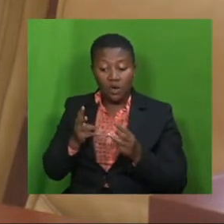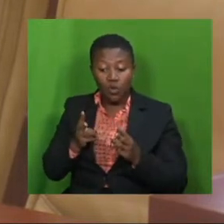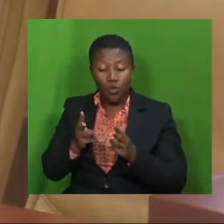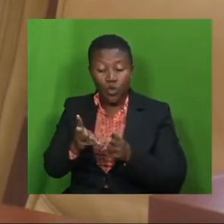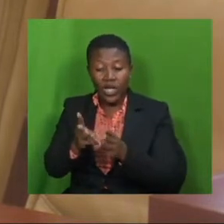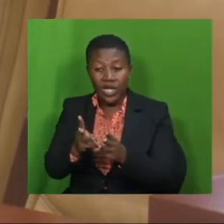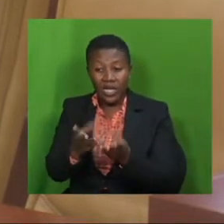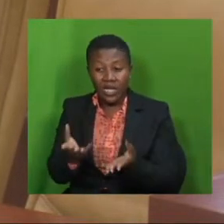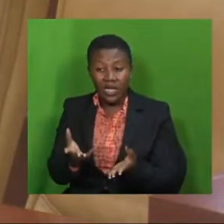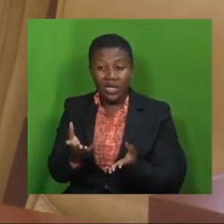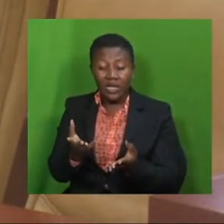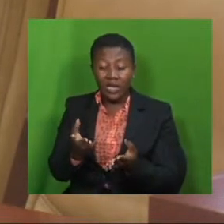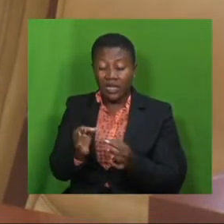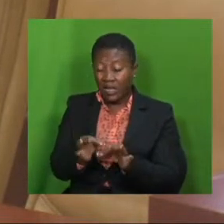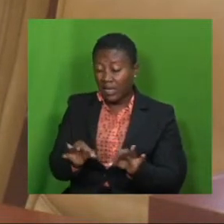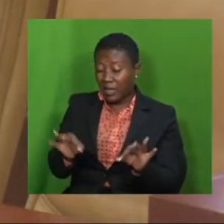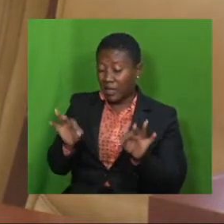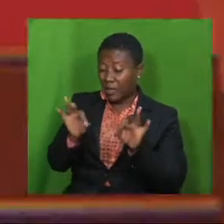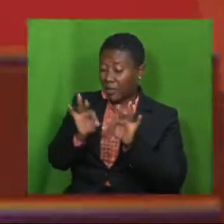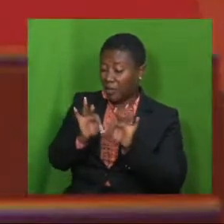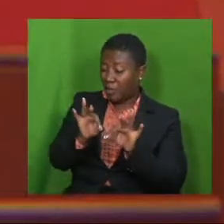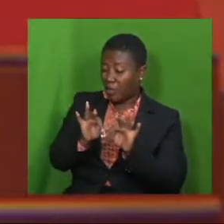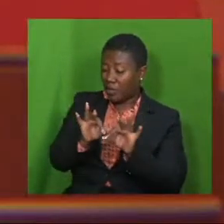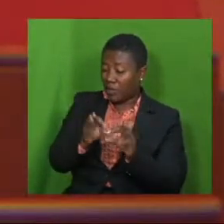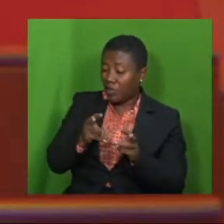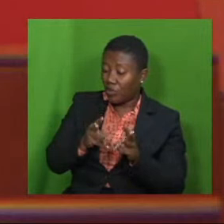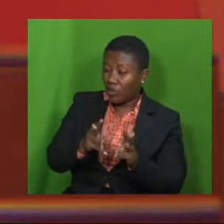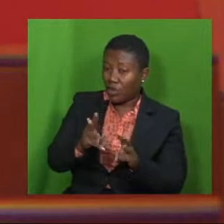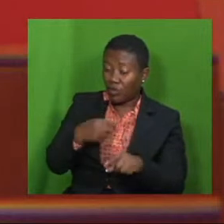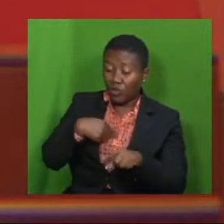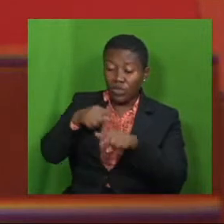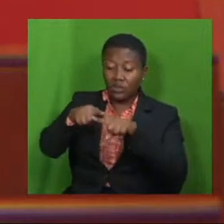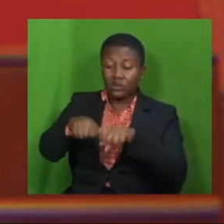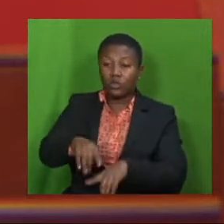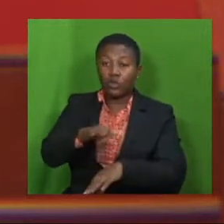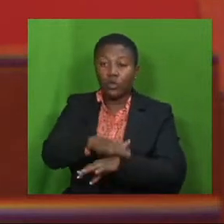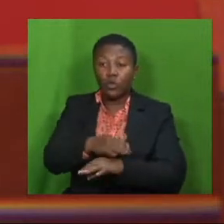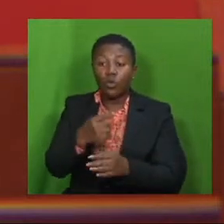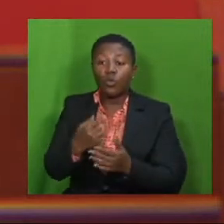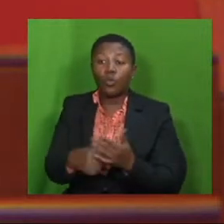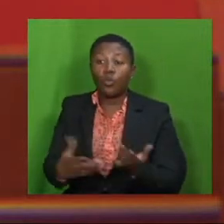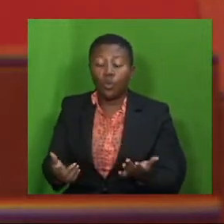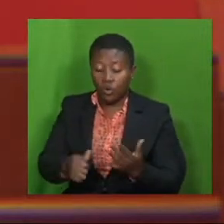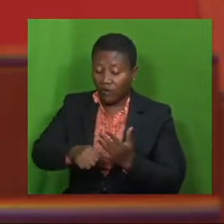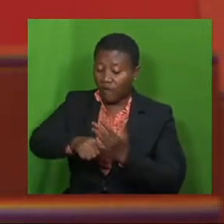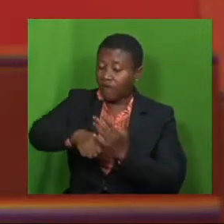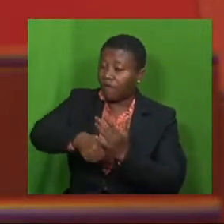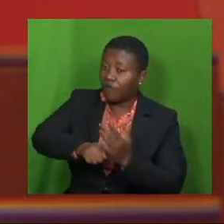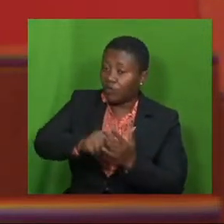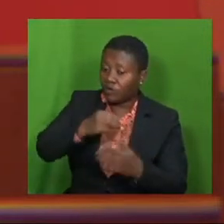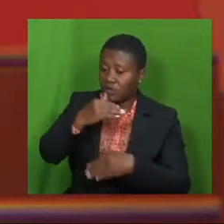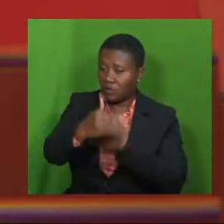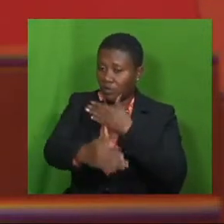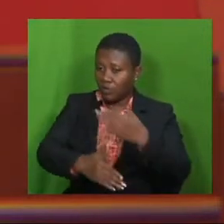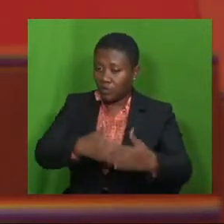source, the authentic source you rely on is on the votes and proceedings of that